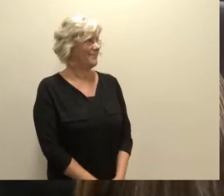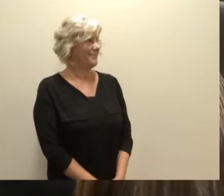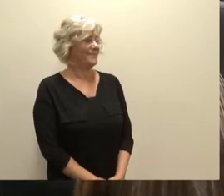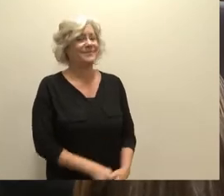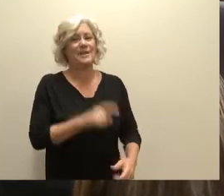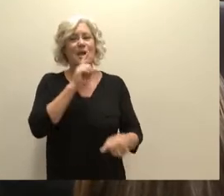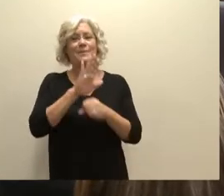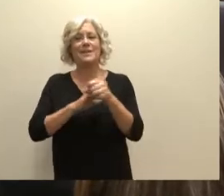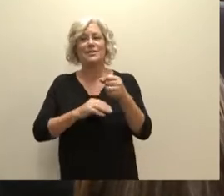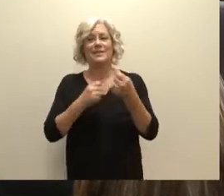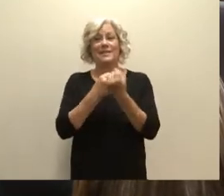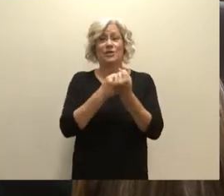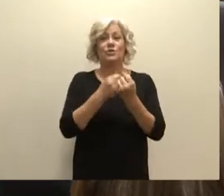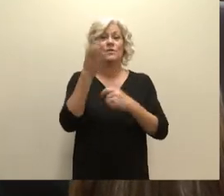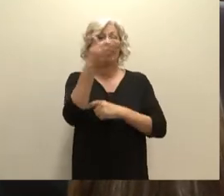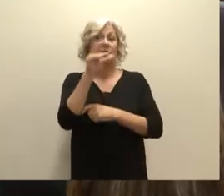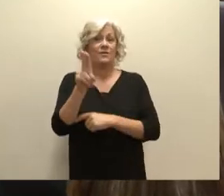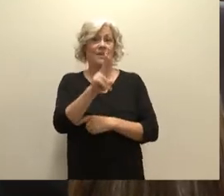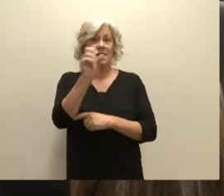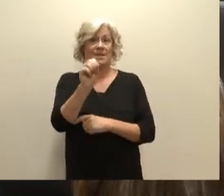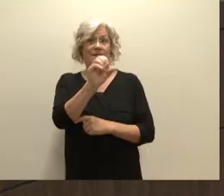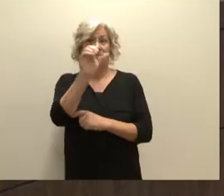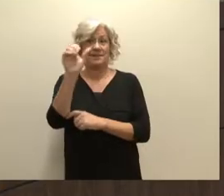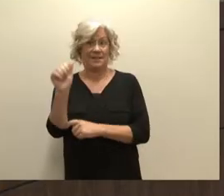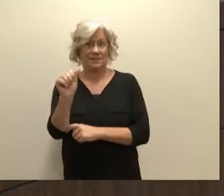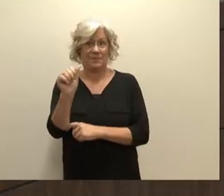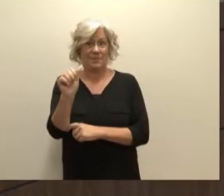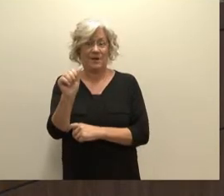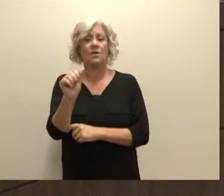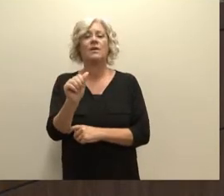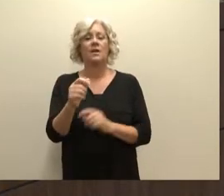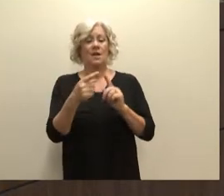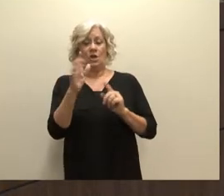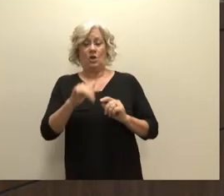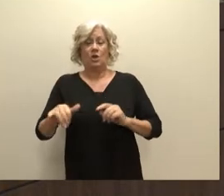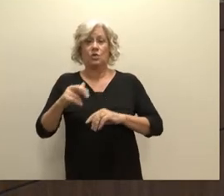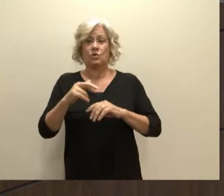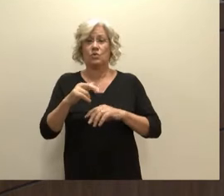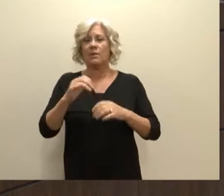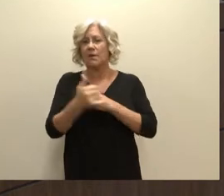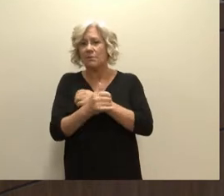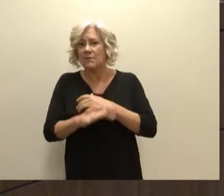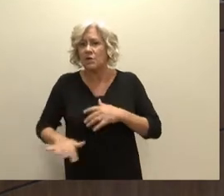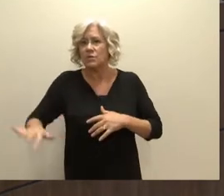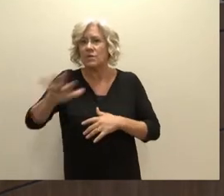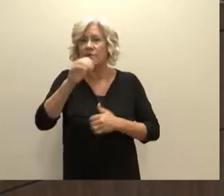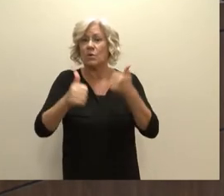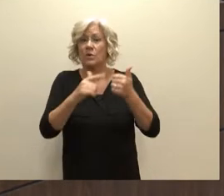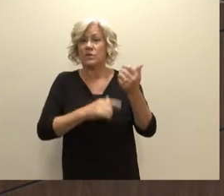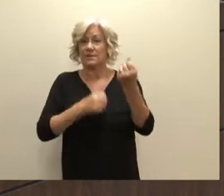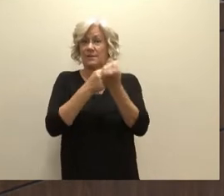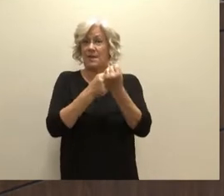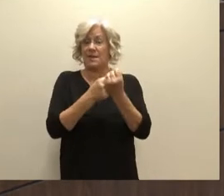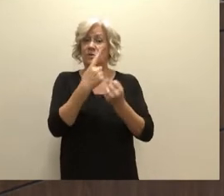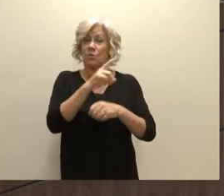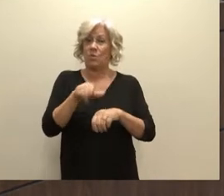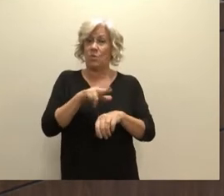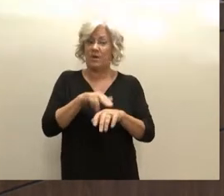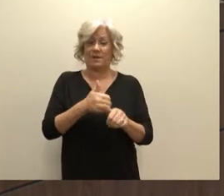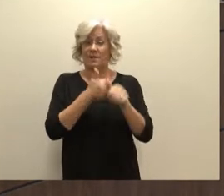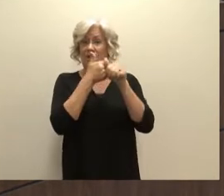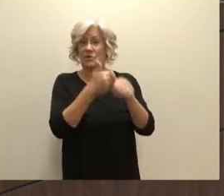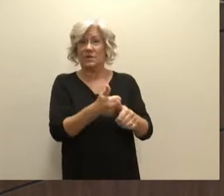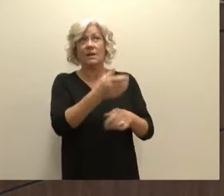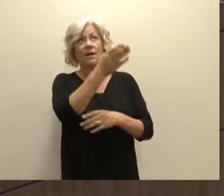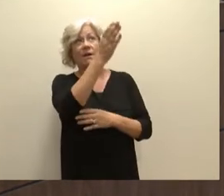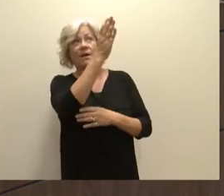I pledge allegiance to the flag of the United States of America and to the republic for which it stands,